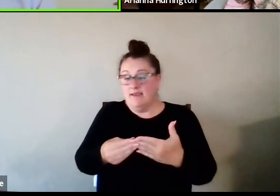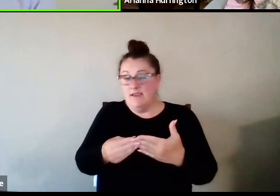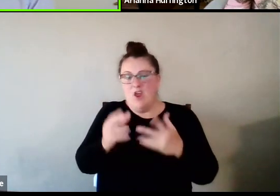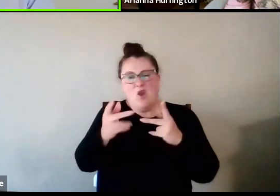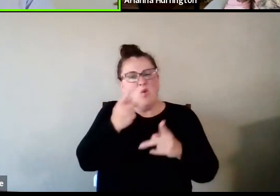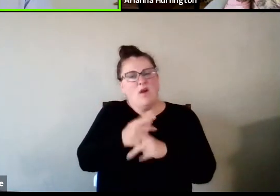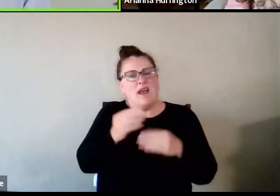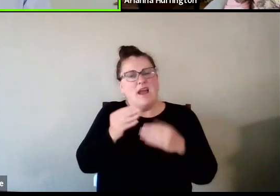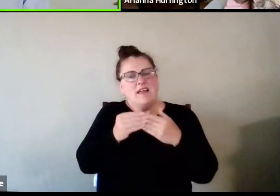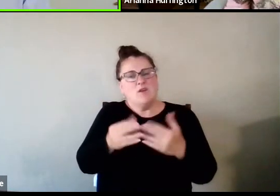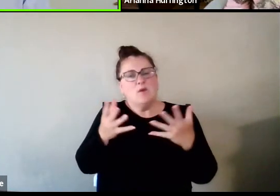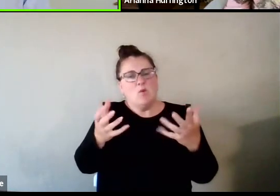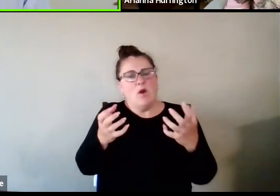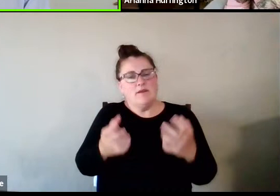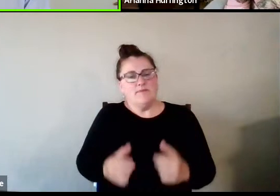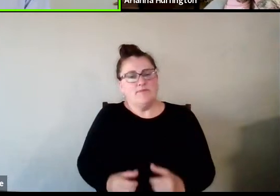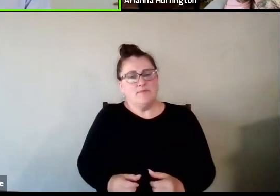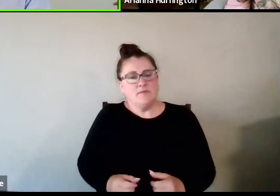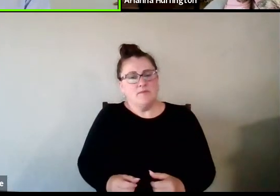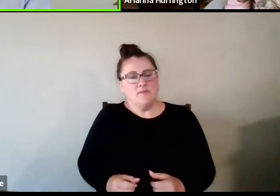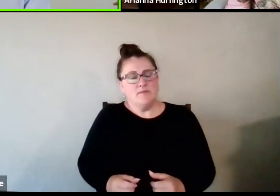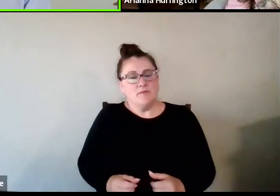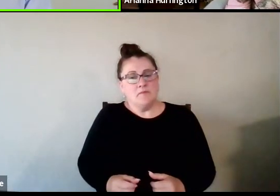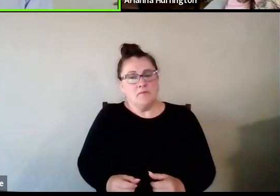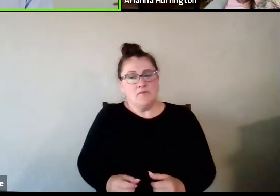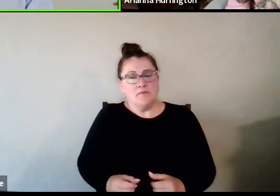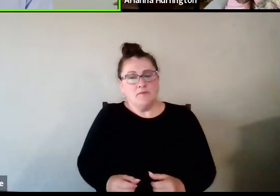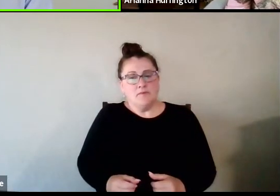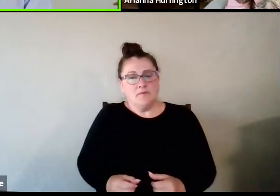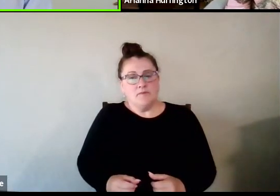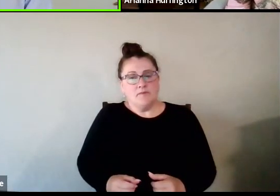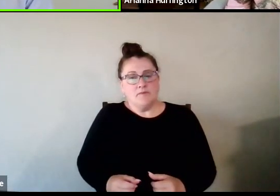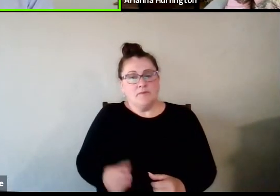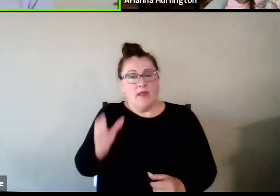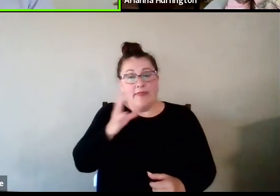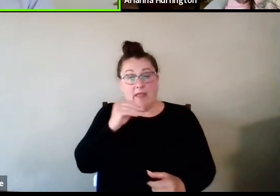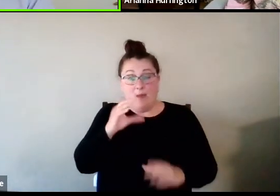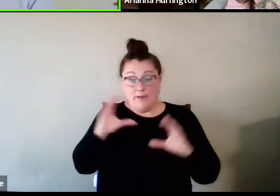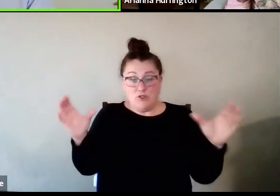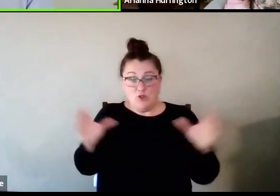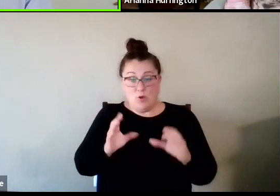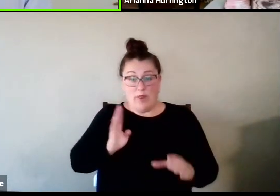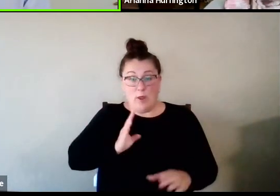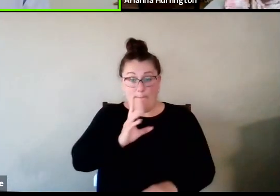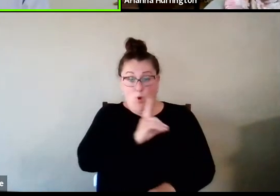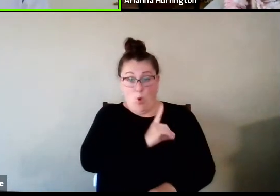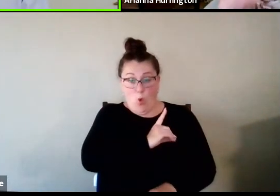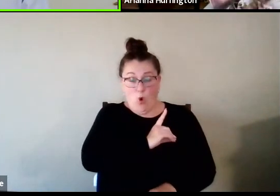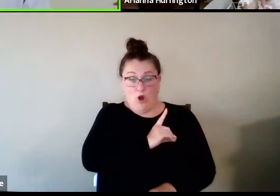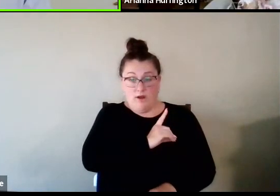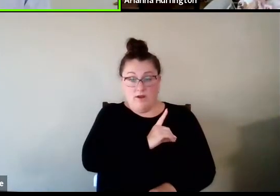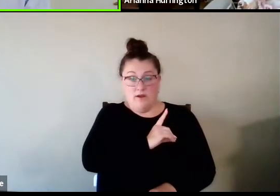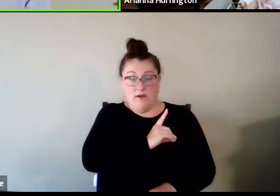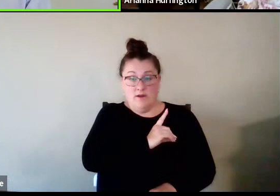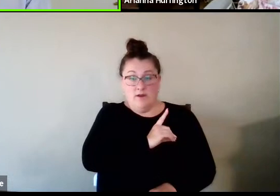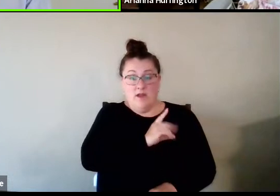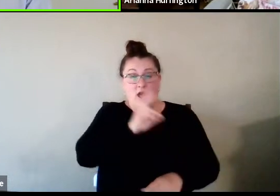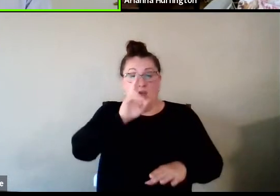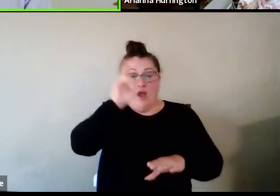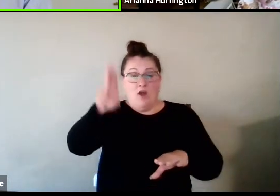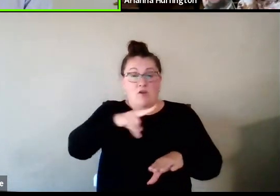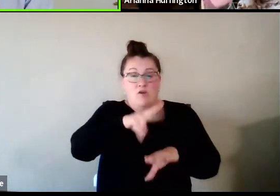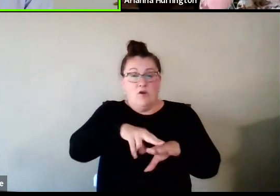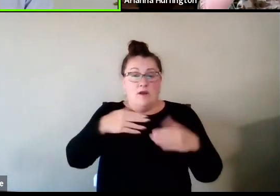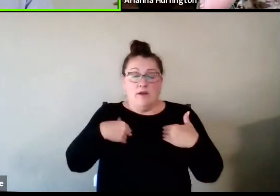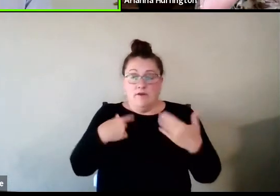to be. Then that, you know, it goes to, you know, what the companies do and their boards. And then, of course, you can have a